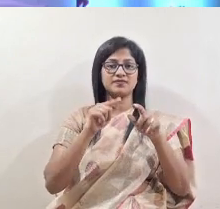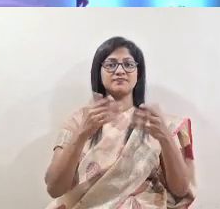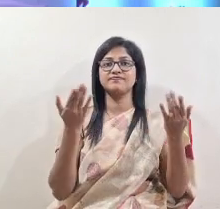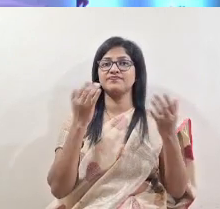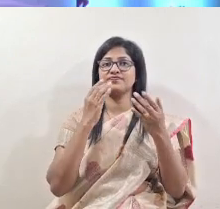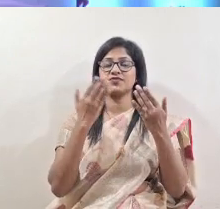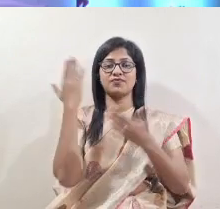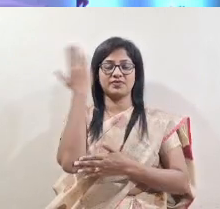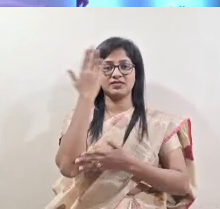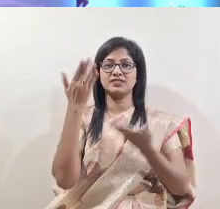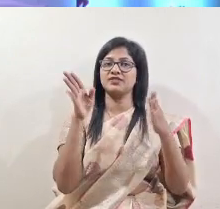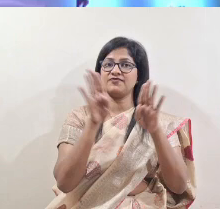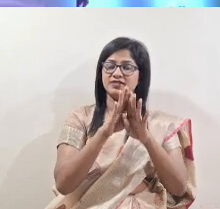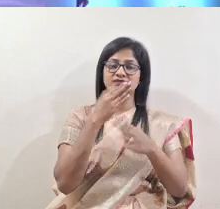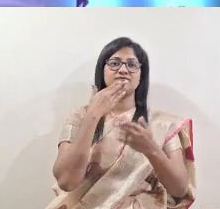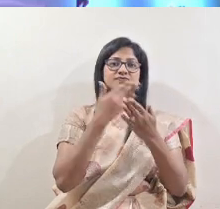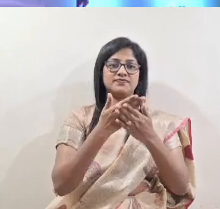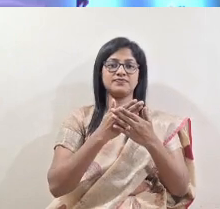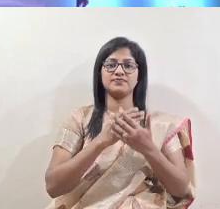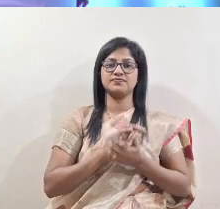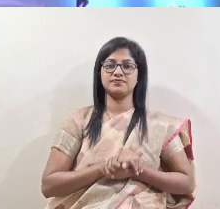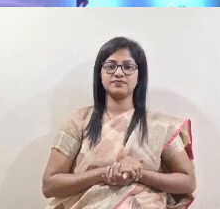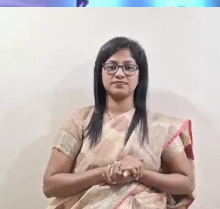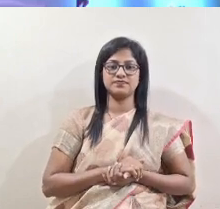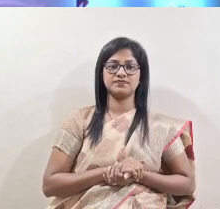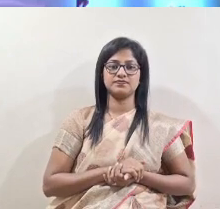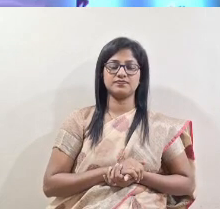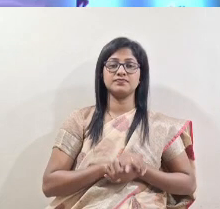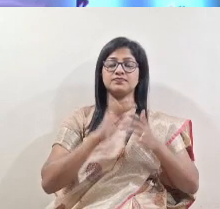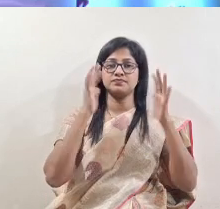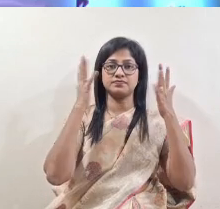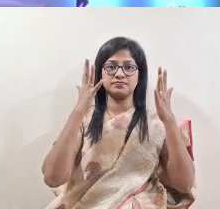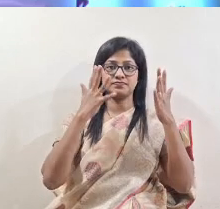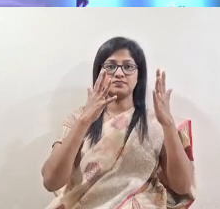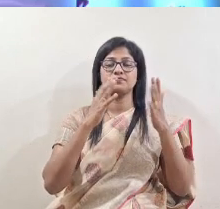Yeah, so this I conclude my presentation. Thank you.